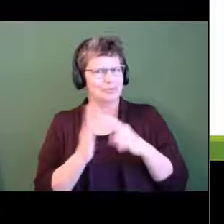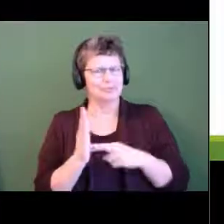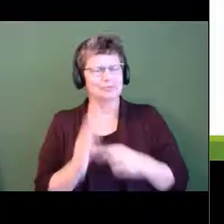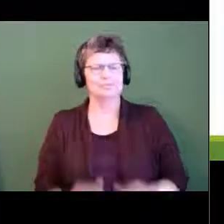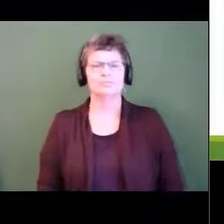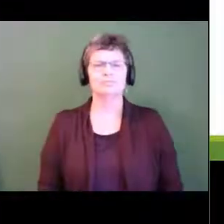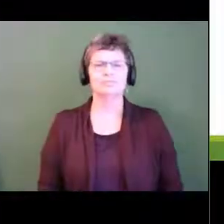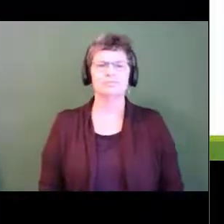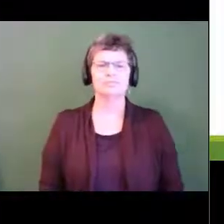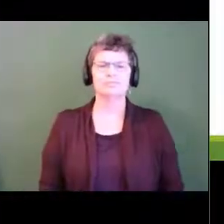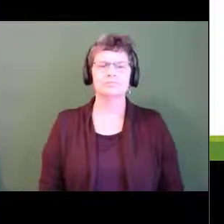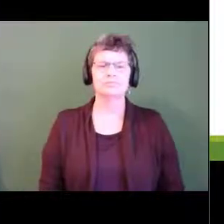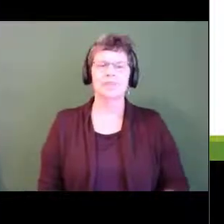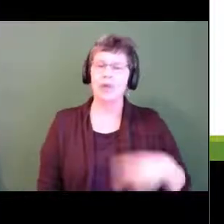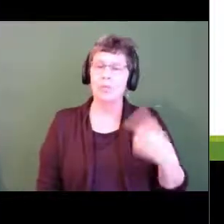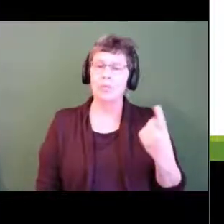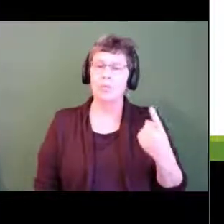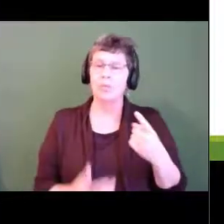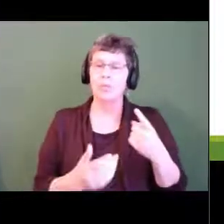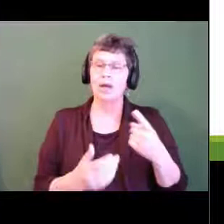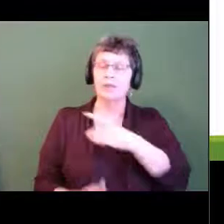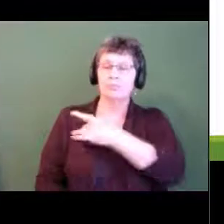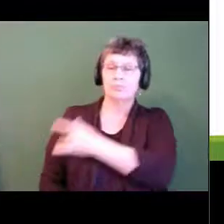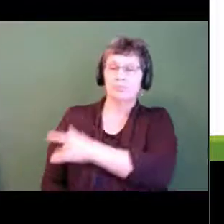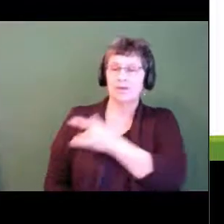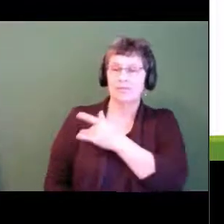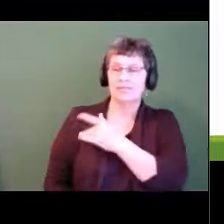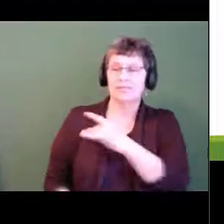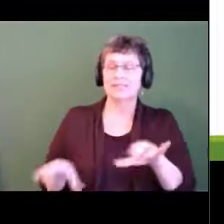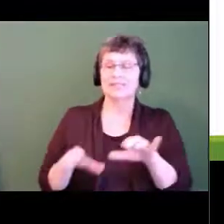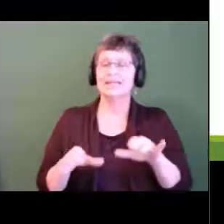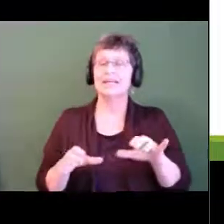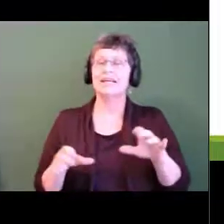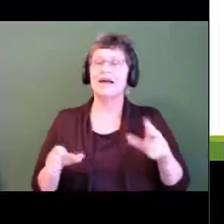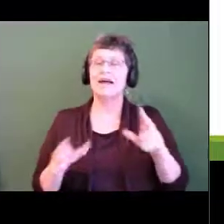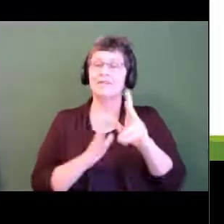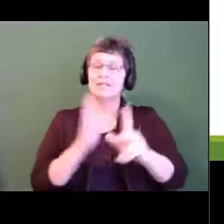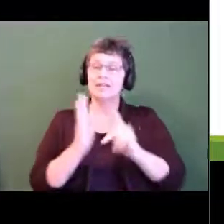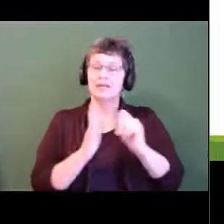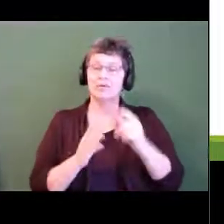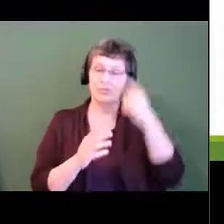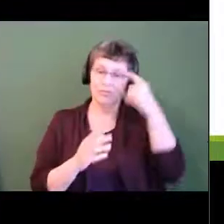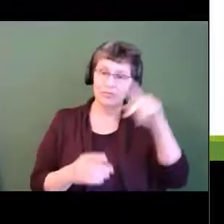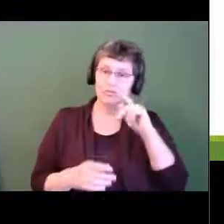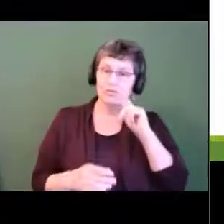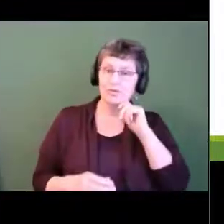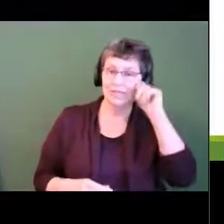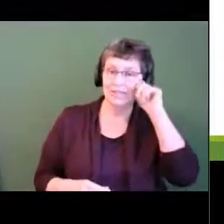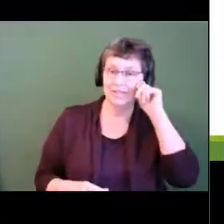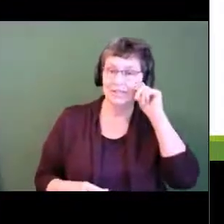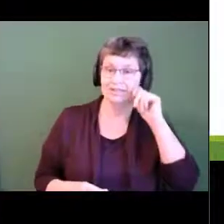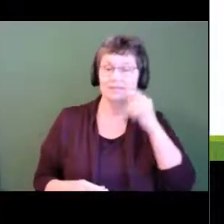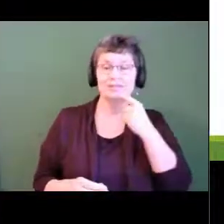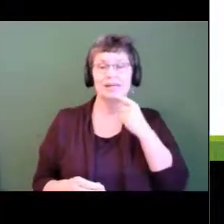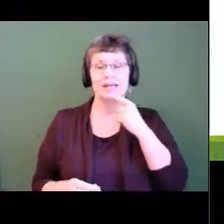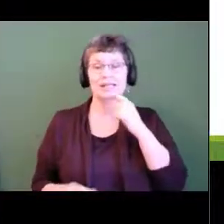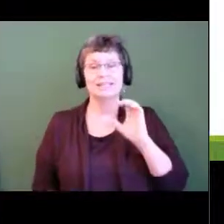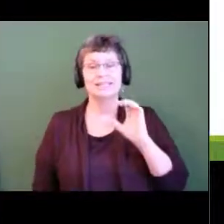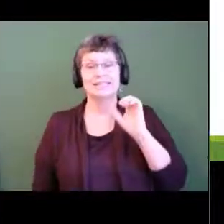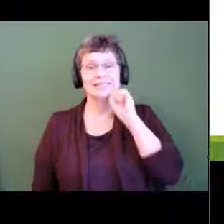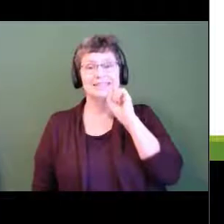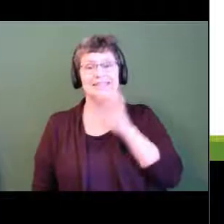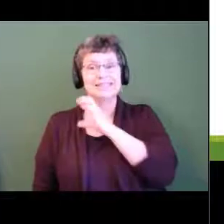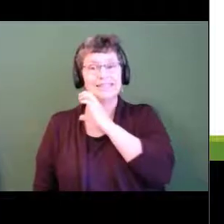the Seniors Are Cool video in French and in English, which is online. And that was to sort of to